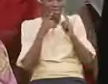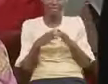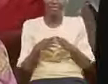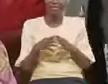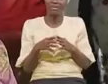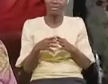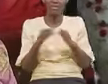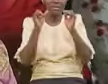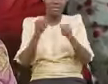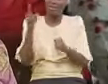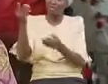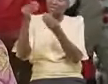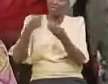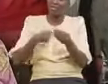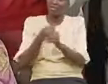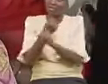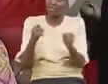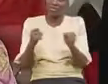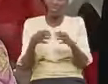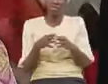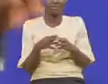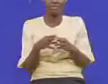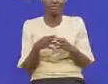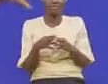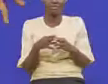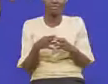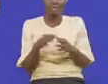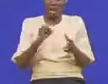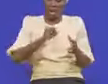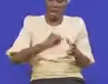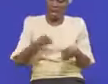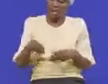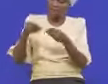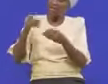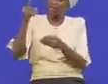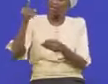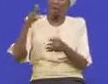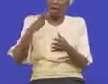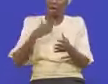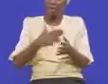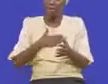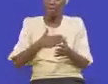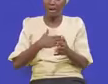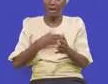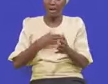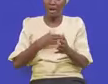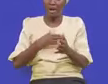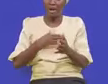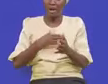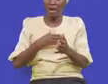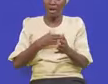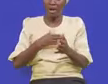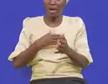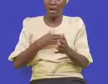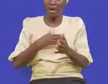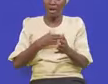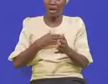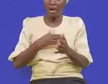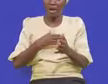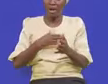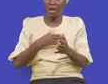onao. Can you give me salvation? De la teso de popo nama. Give you my own manufacture. Oh, nui ti mo dollar mocho